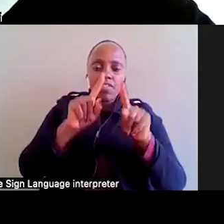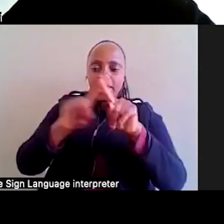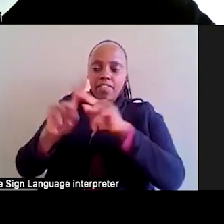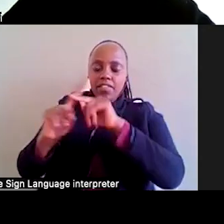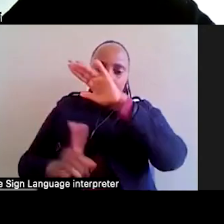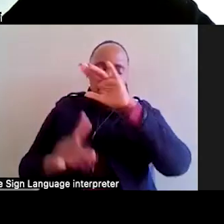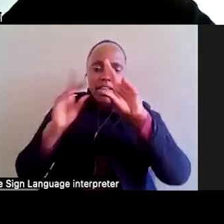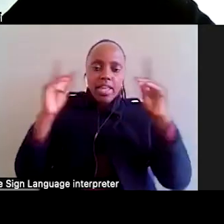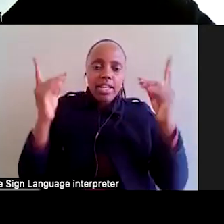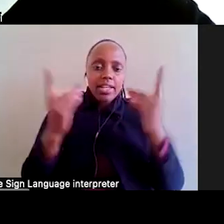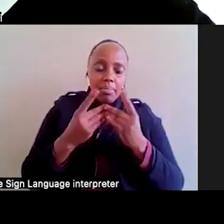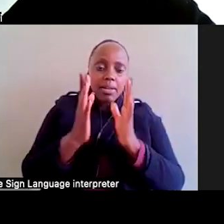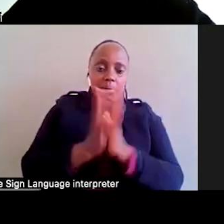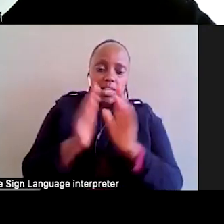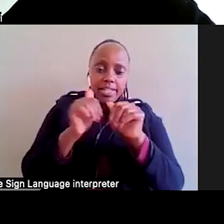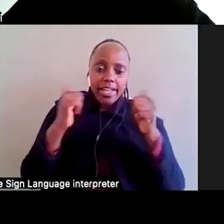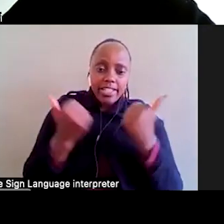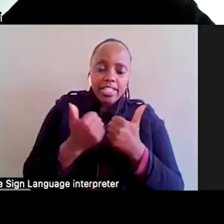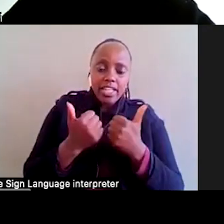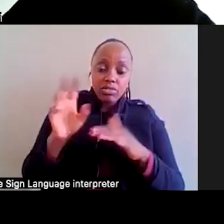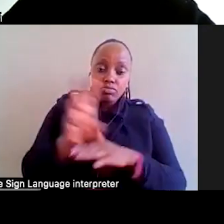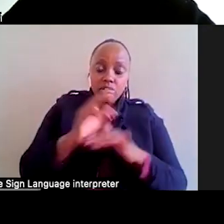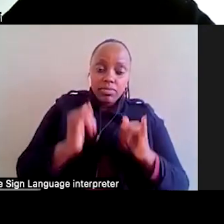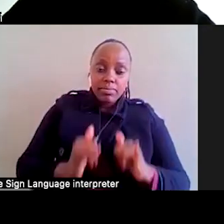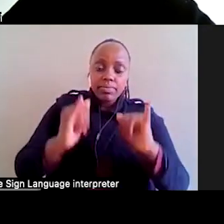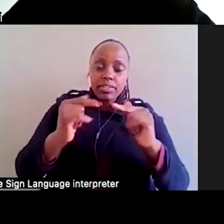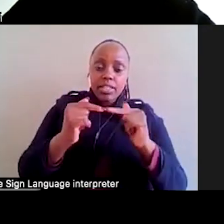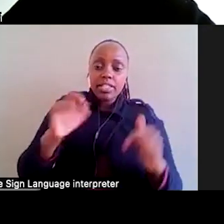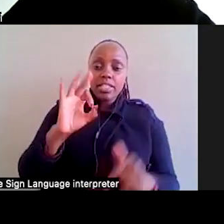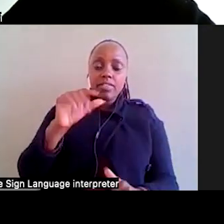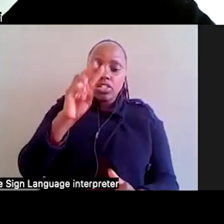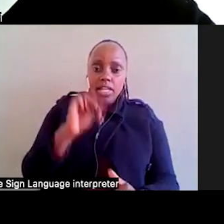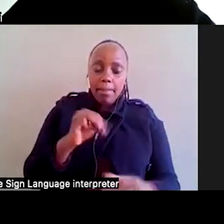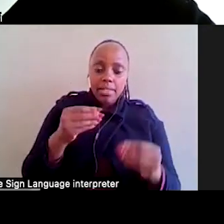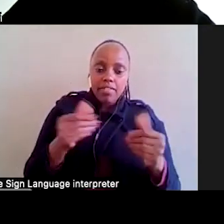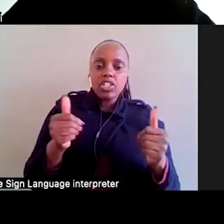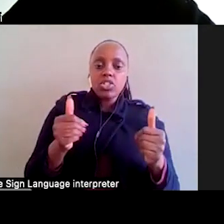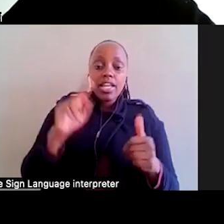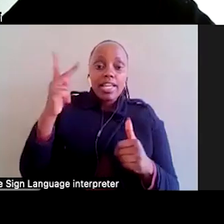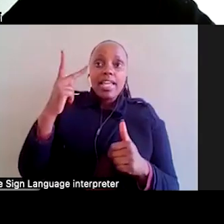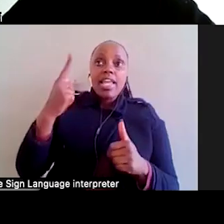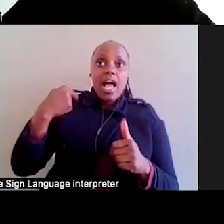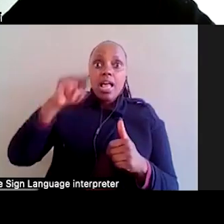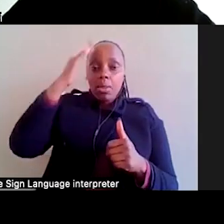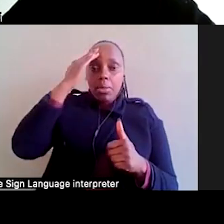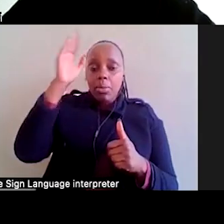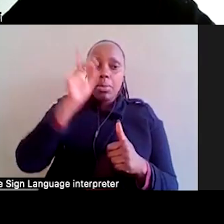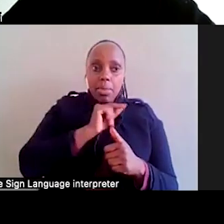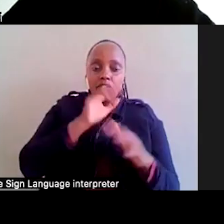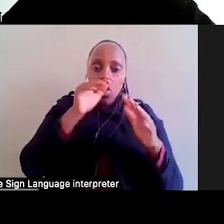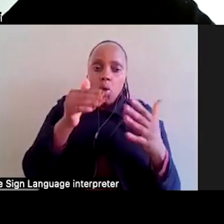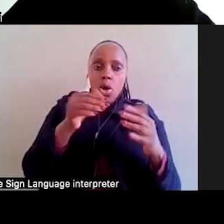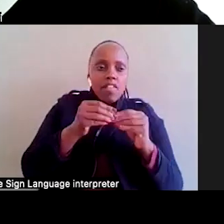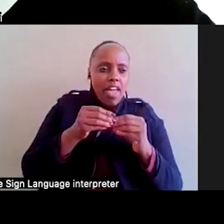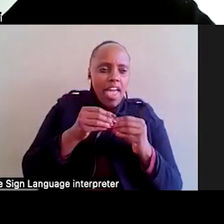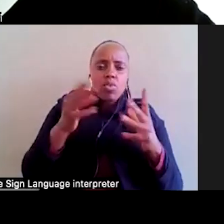departments, and agencies to oversee the implementation of anti-FGM interventions. In Kenya, as we are aware, or even all over the